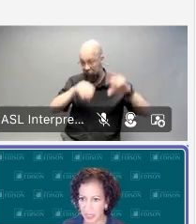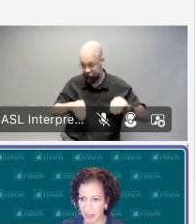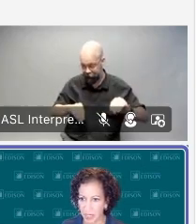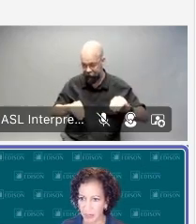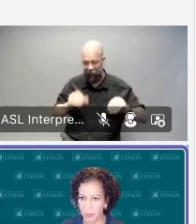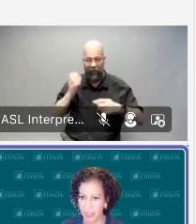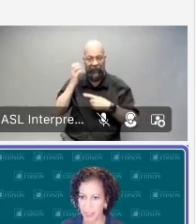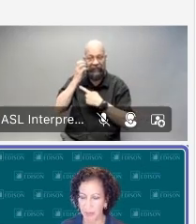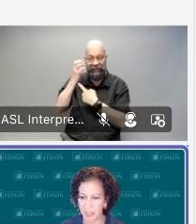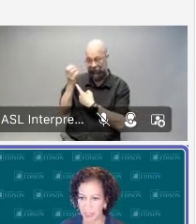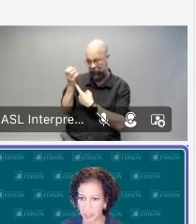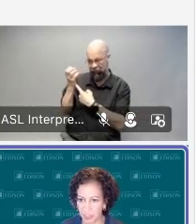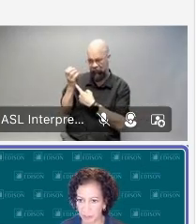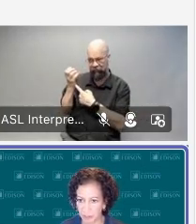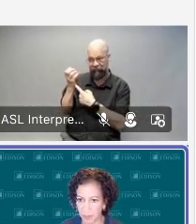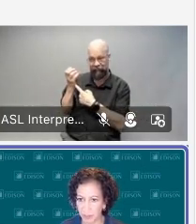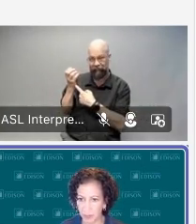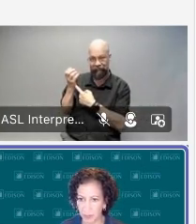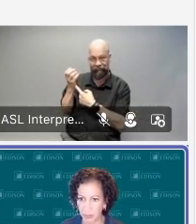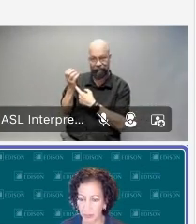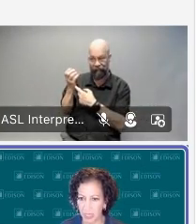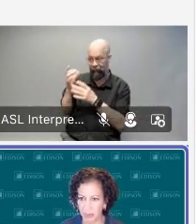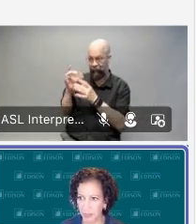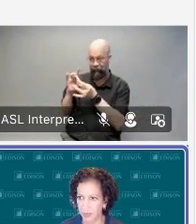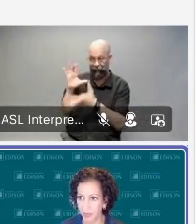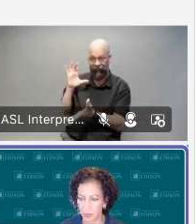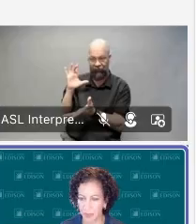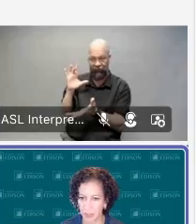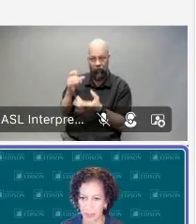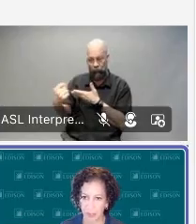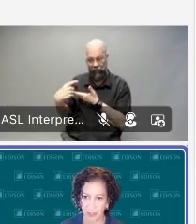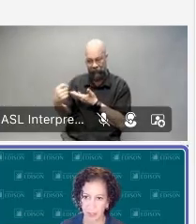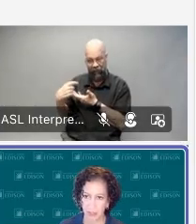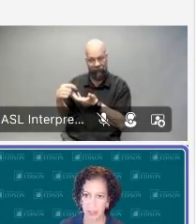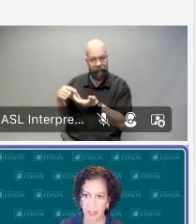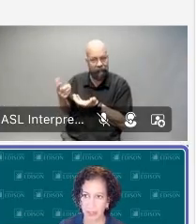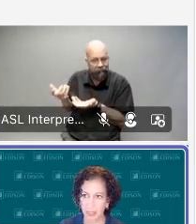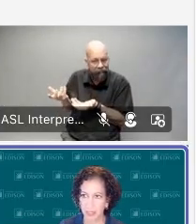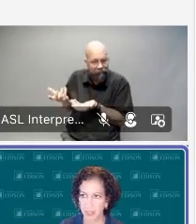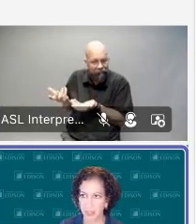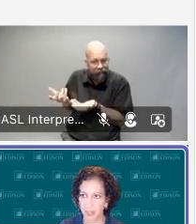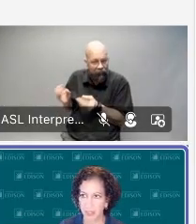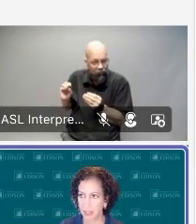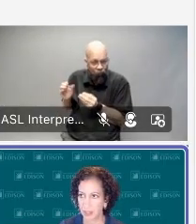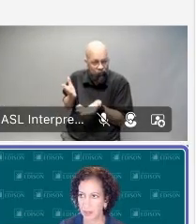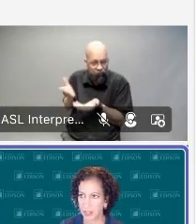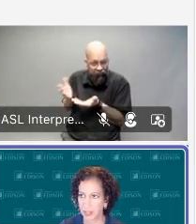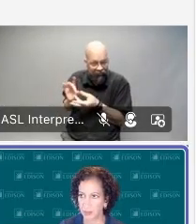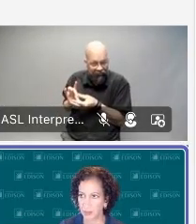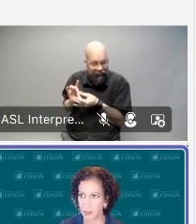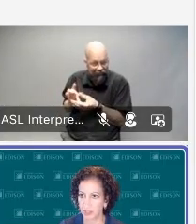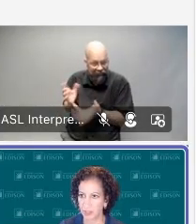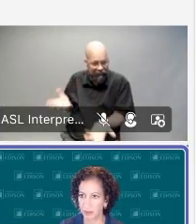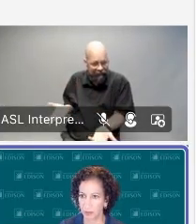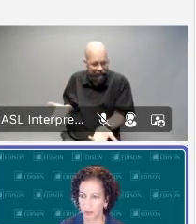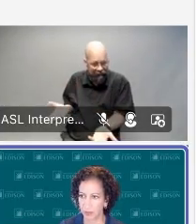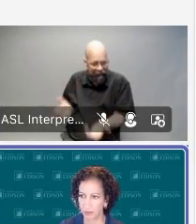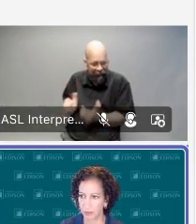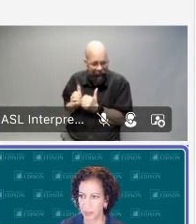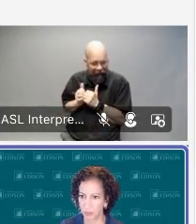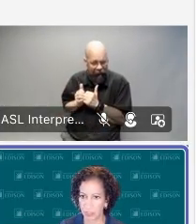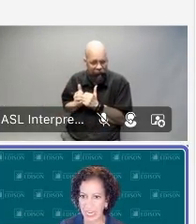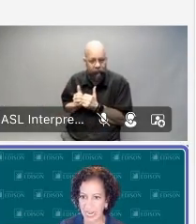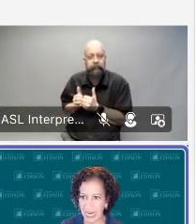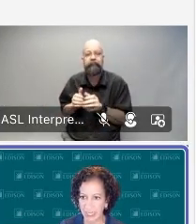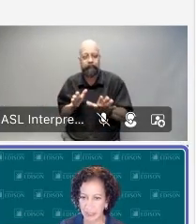is down. How can we get messages from you when we have no service? So I'll touch on this, but then I may ask Rosa if